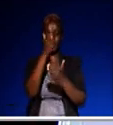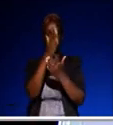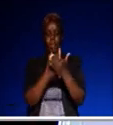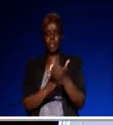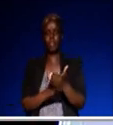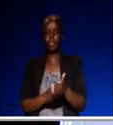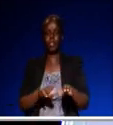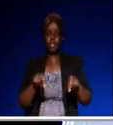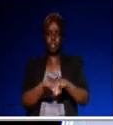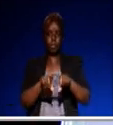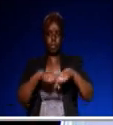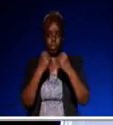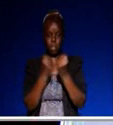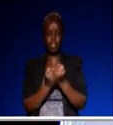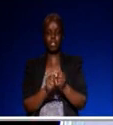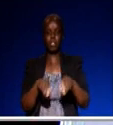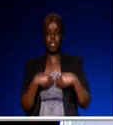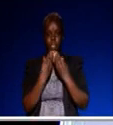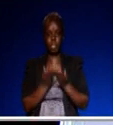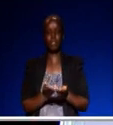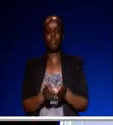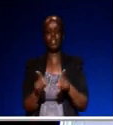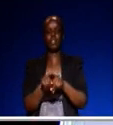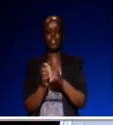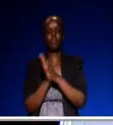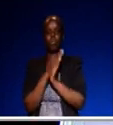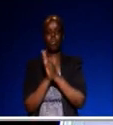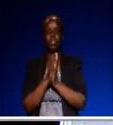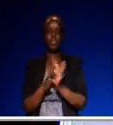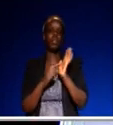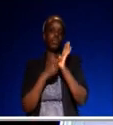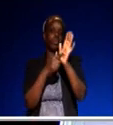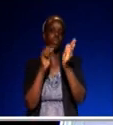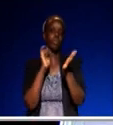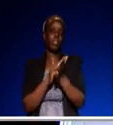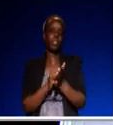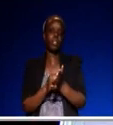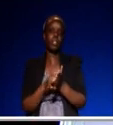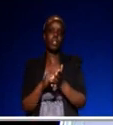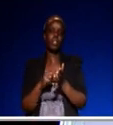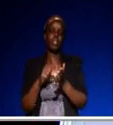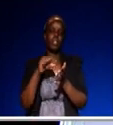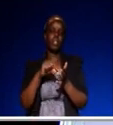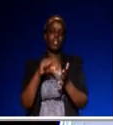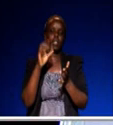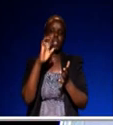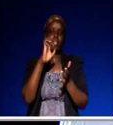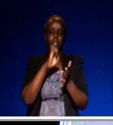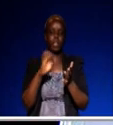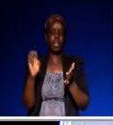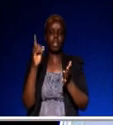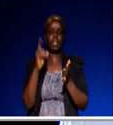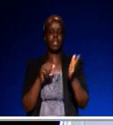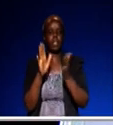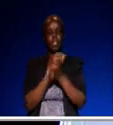a society would give that kind of story to show that greed can destroy an